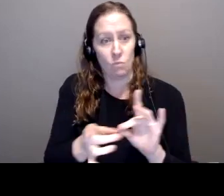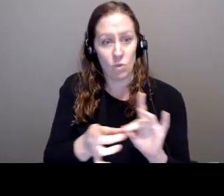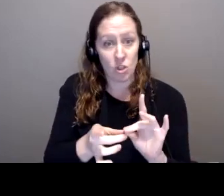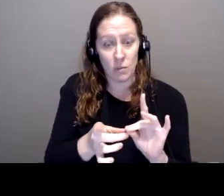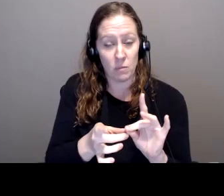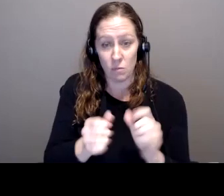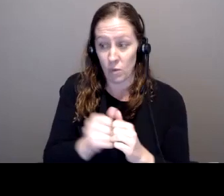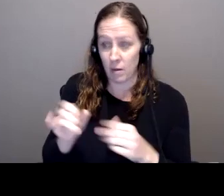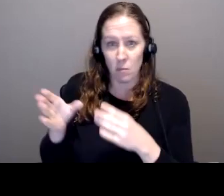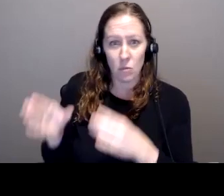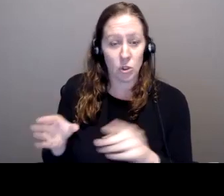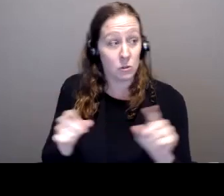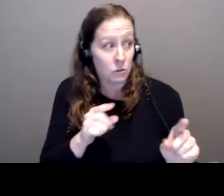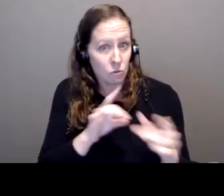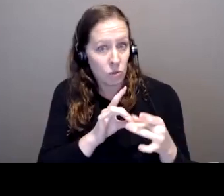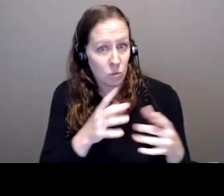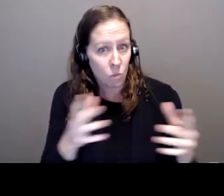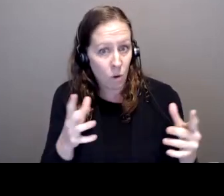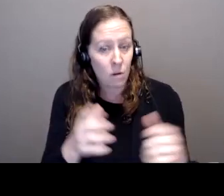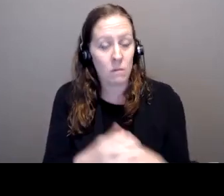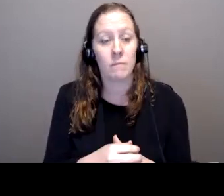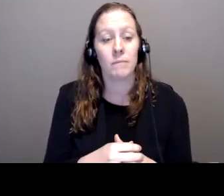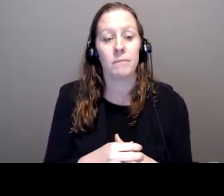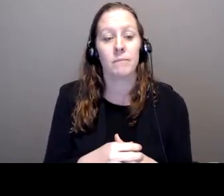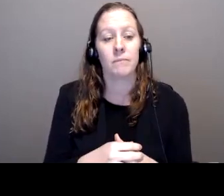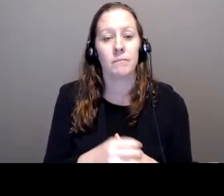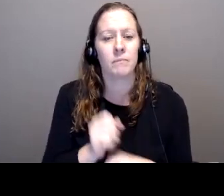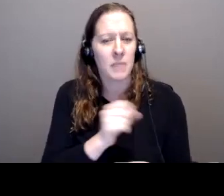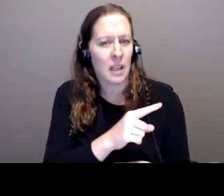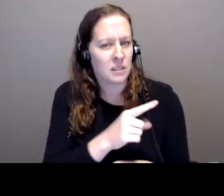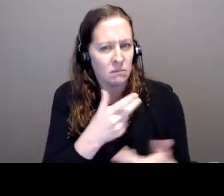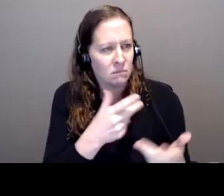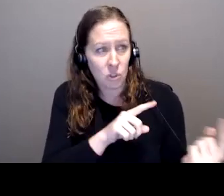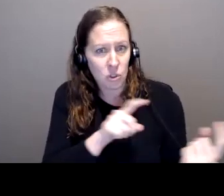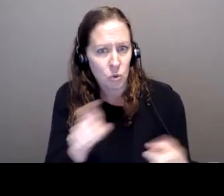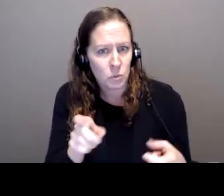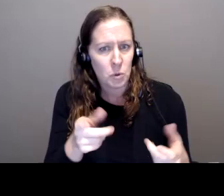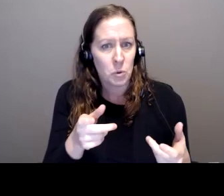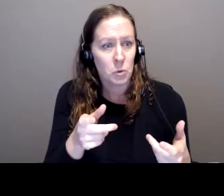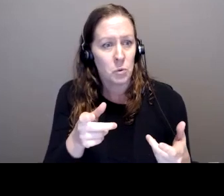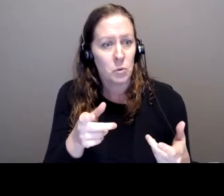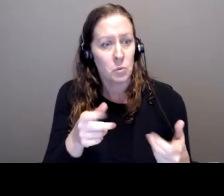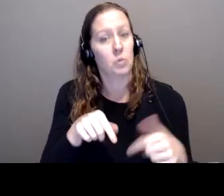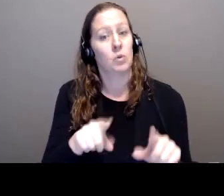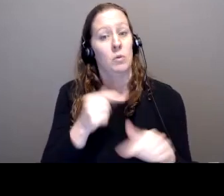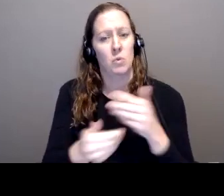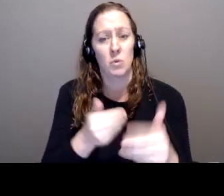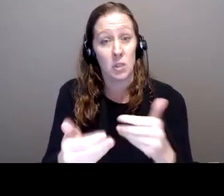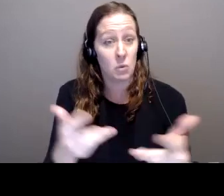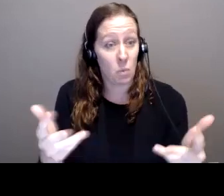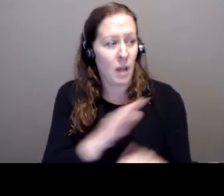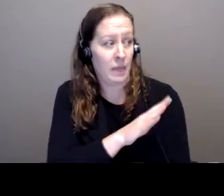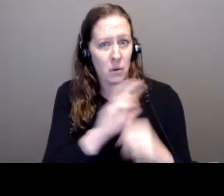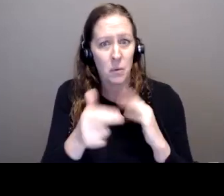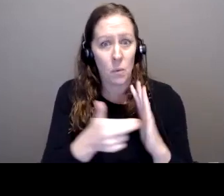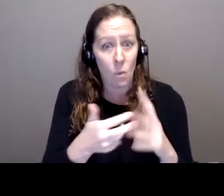the participants. We would want to know what they can contribute throughout the process, what their role would